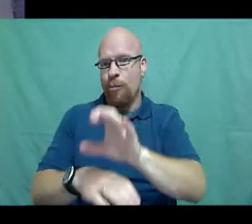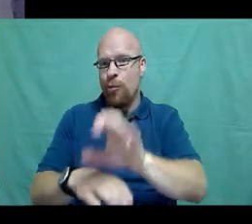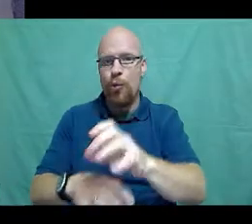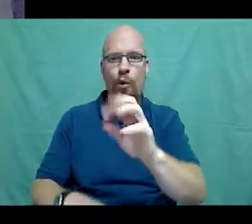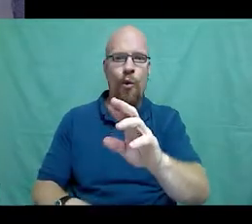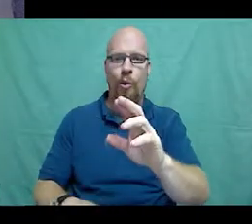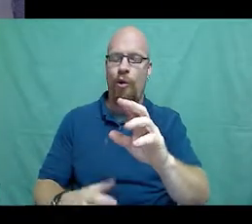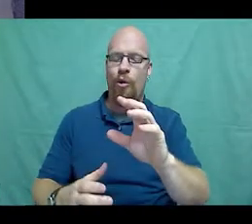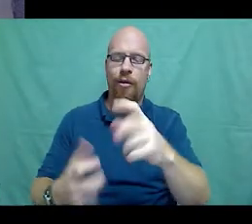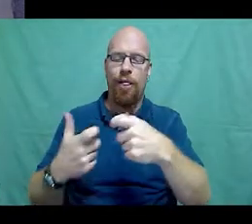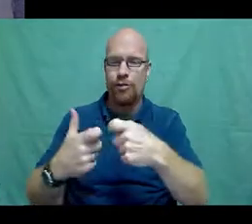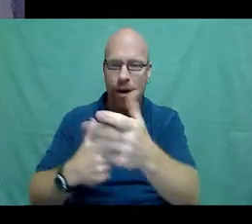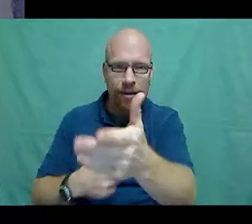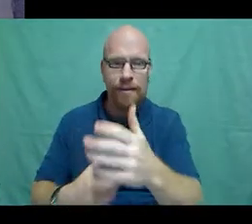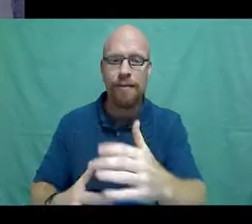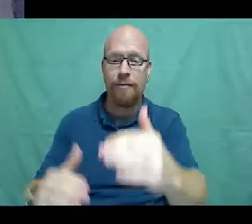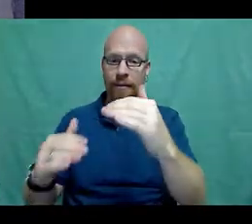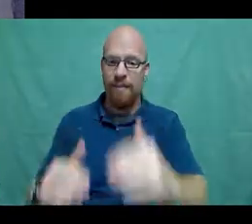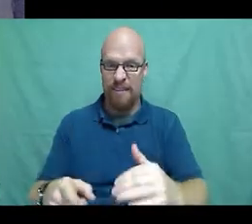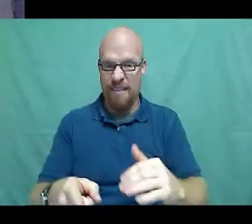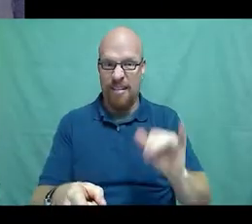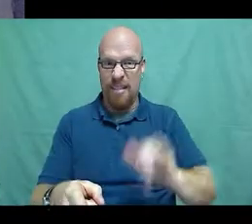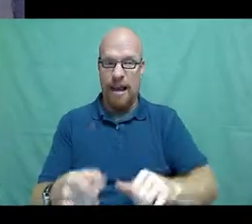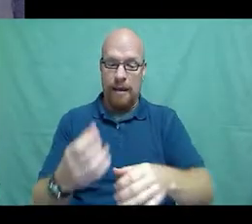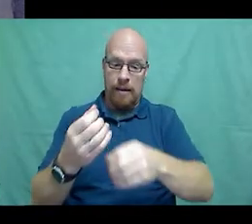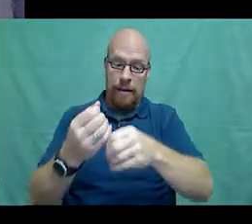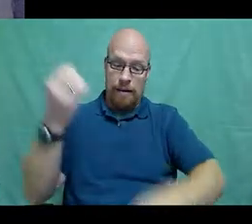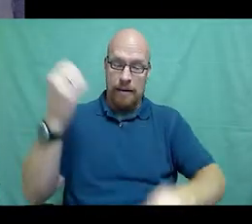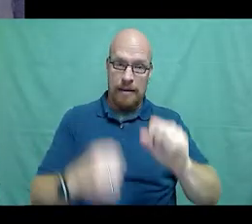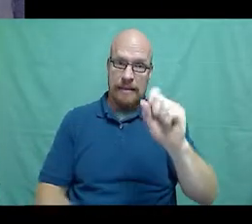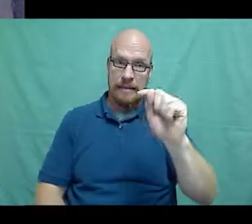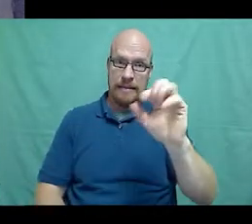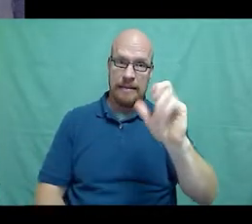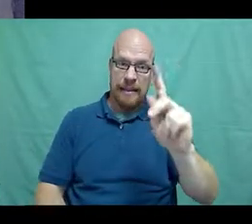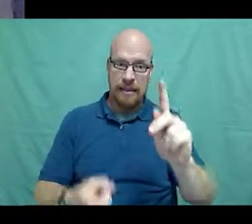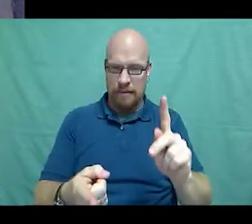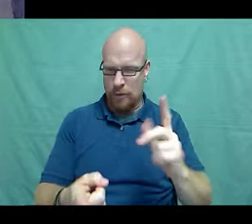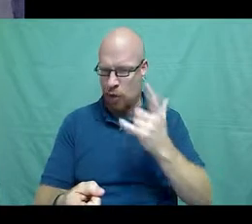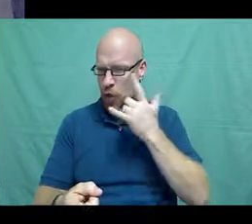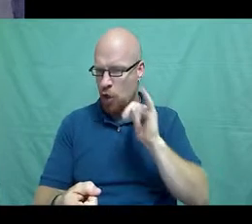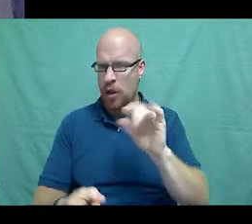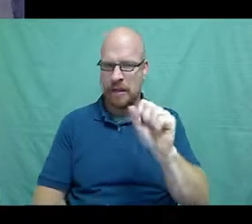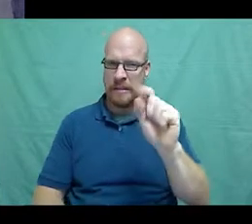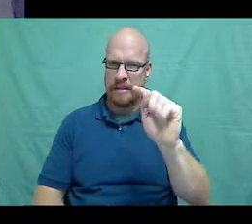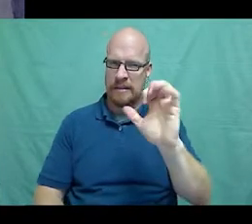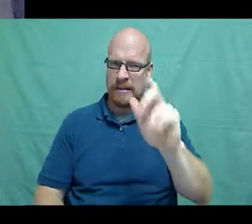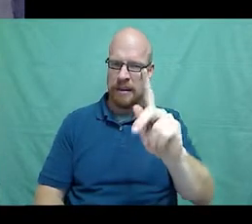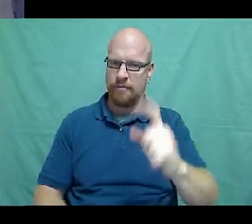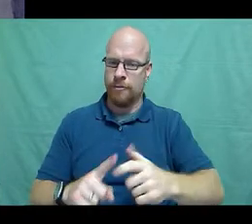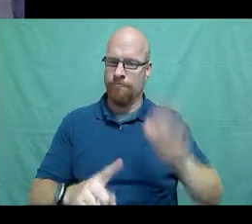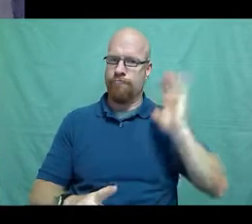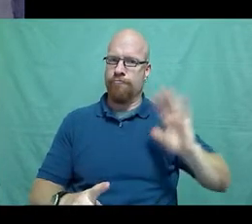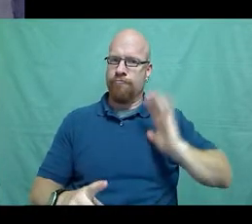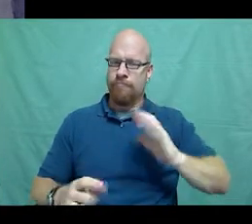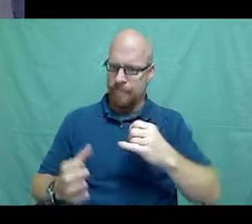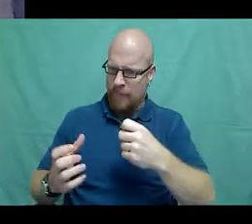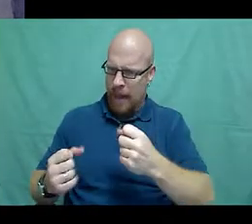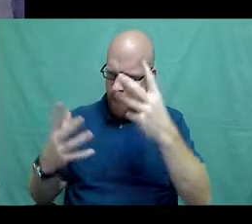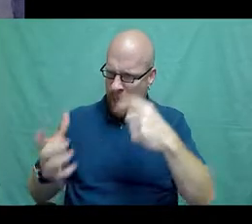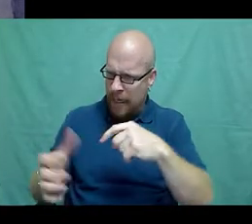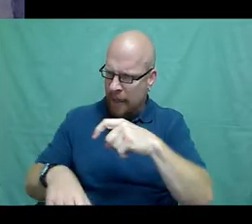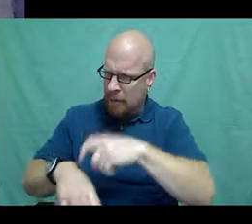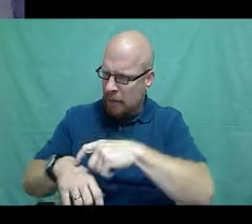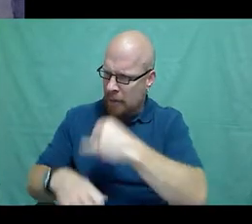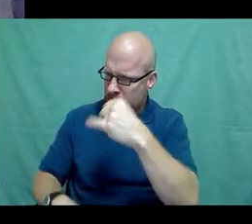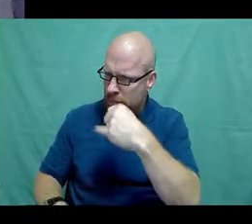here, on paper, maybe on our computer. And then we see here we have the stick. It looks like